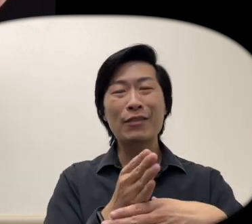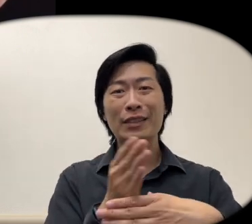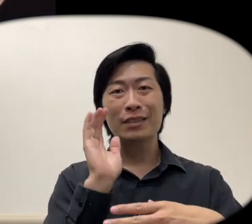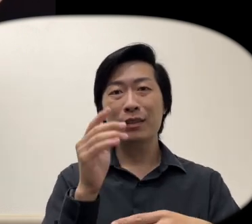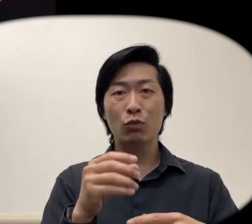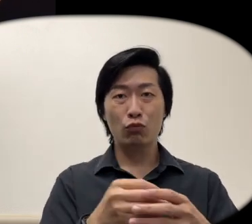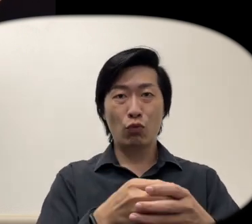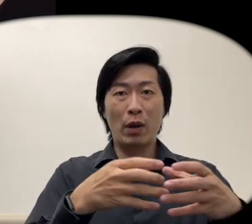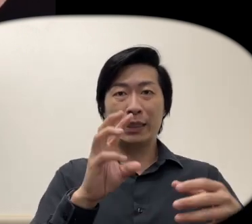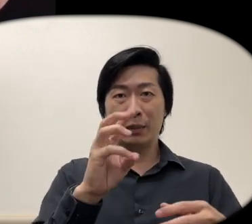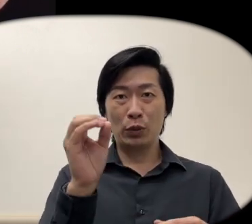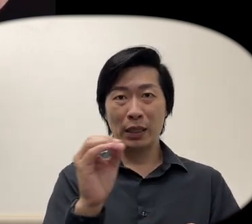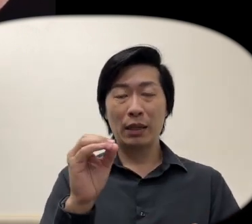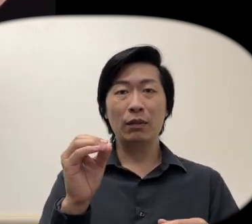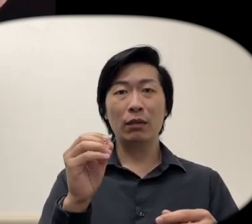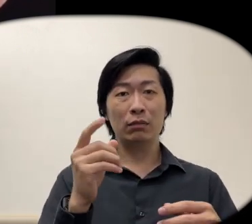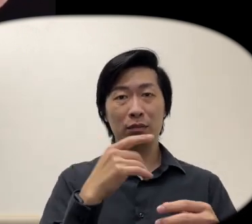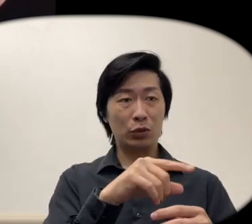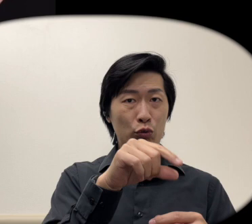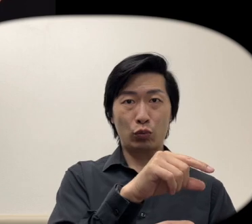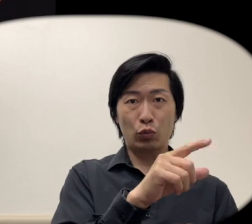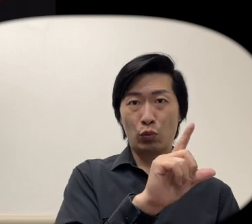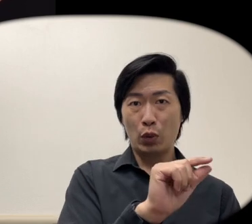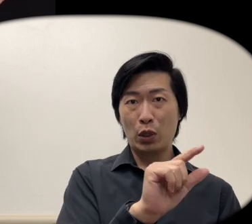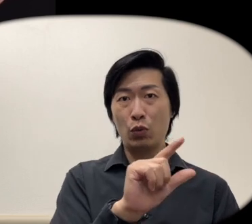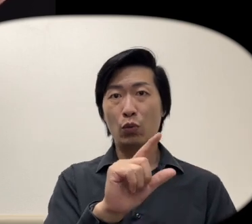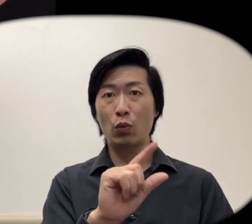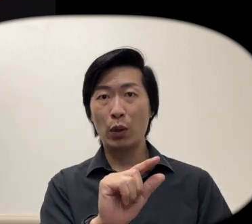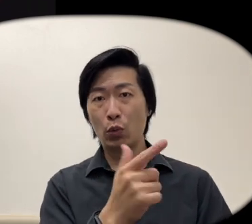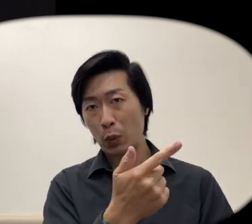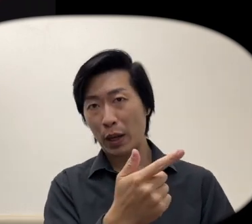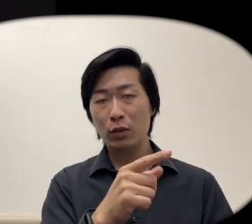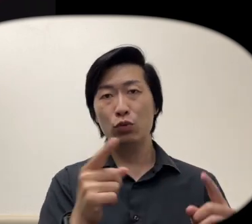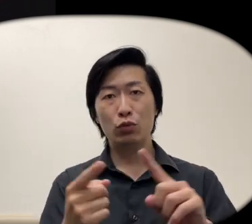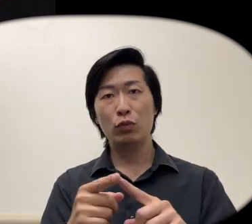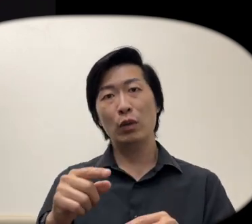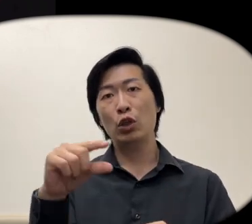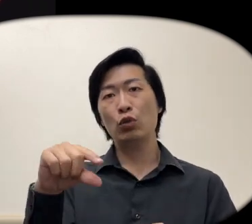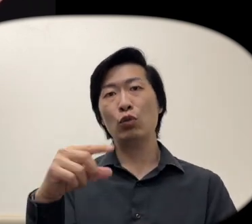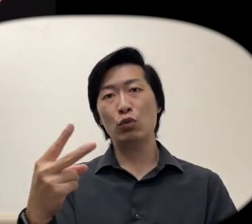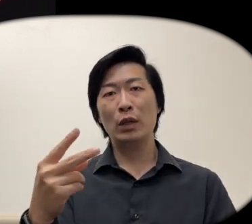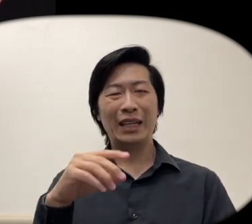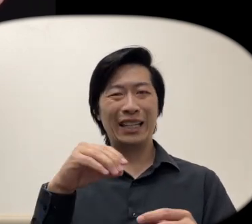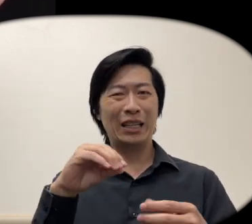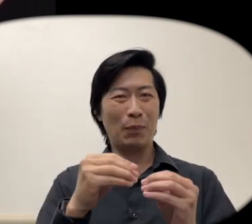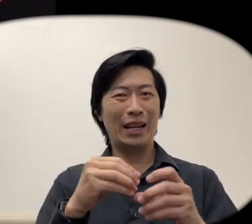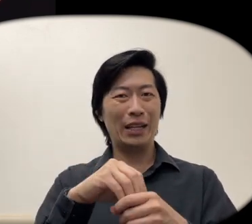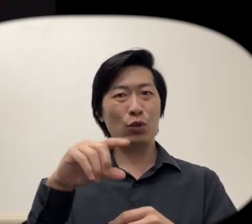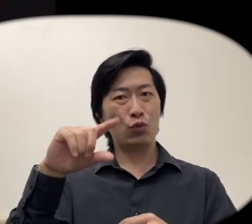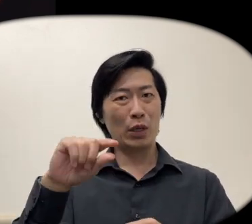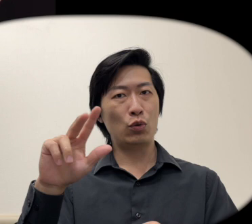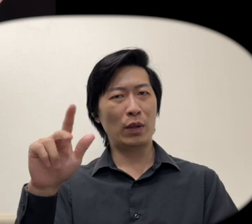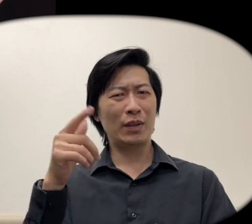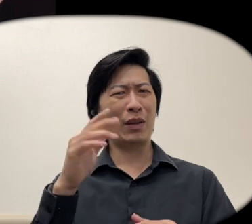their Q1 number in 2021 to their Q2 number in 2023. This is where this kind of gets a little crazy